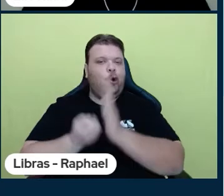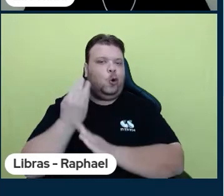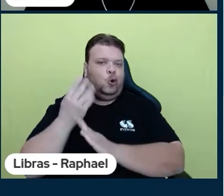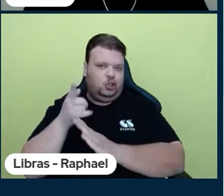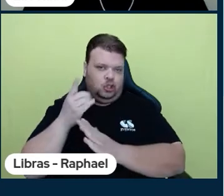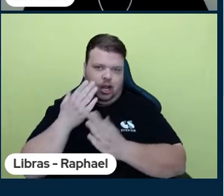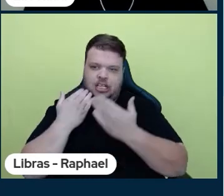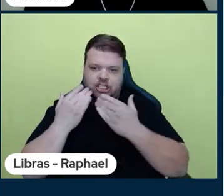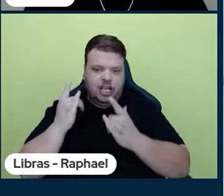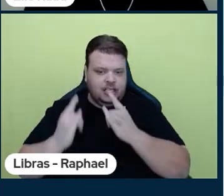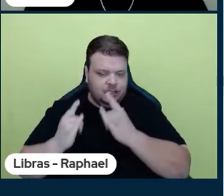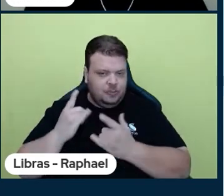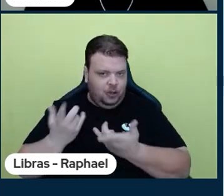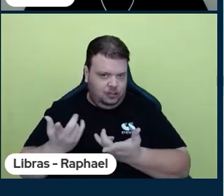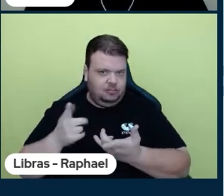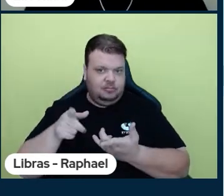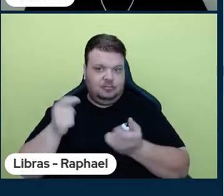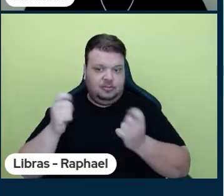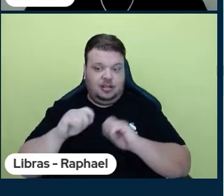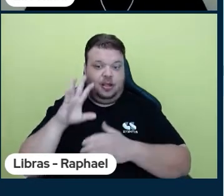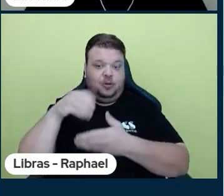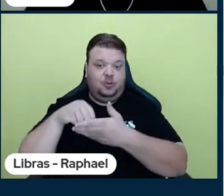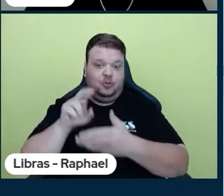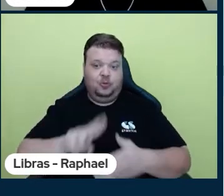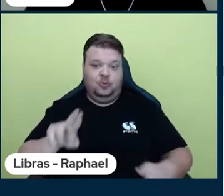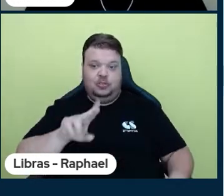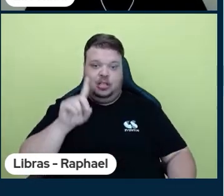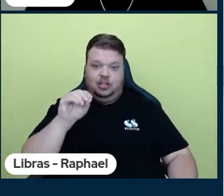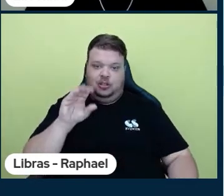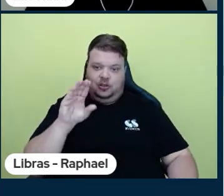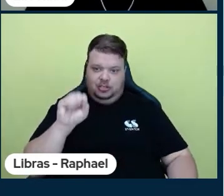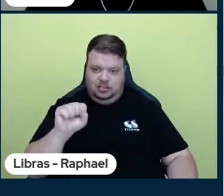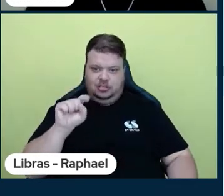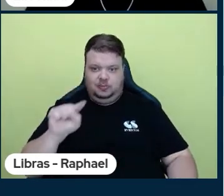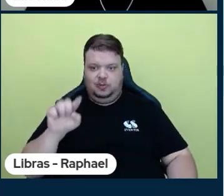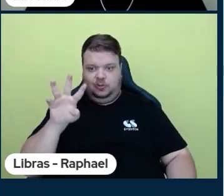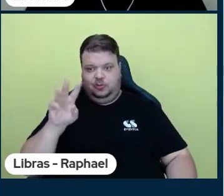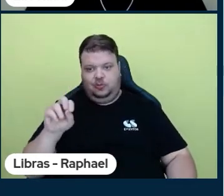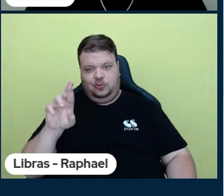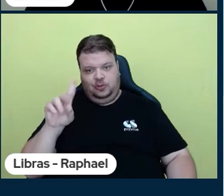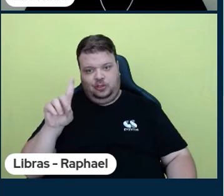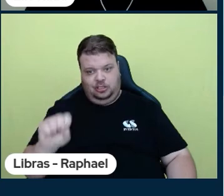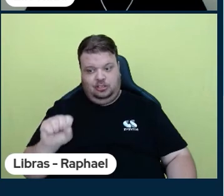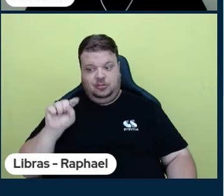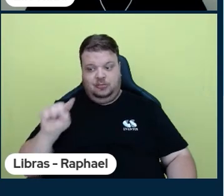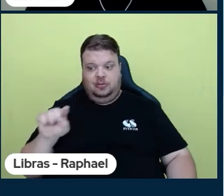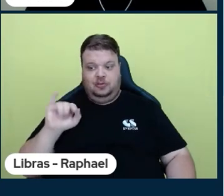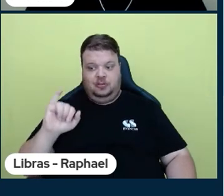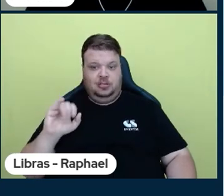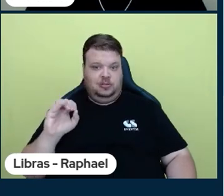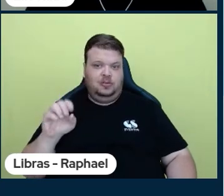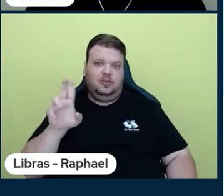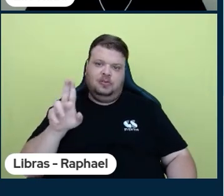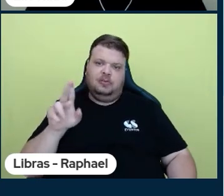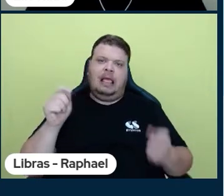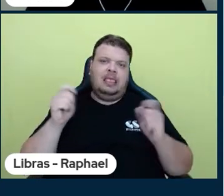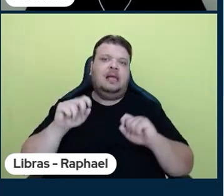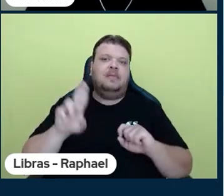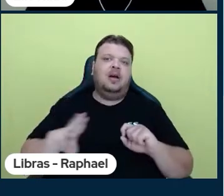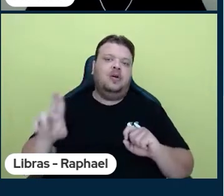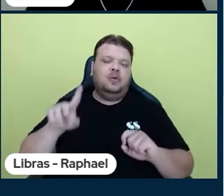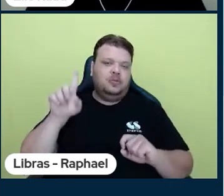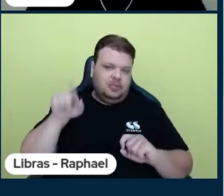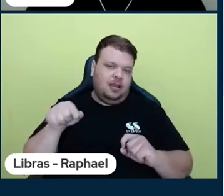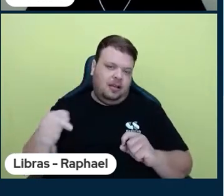And to replicate the Google experience, this is what we have. When we ask the same question, we get the same answer on